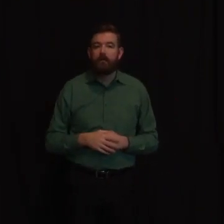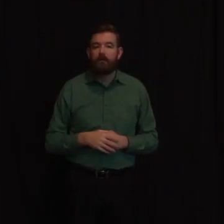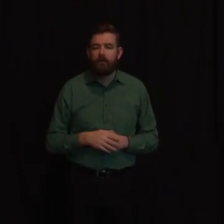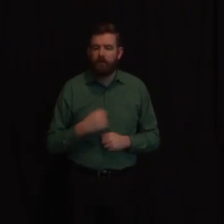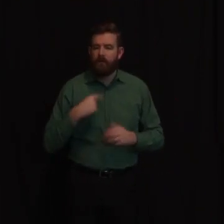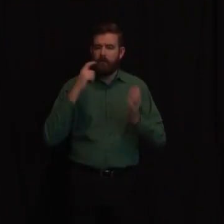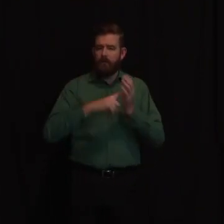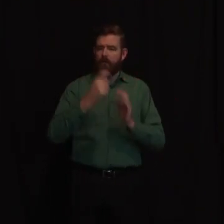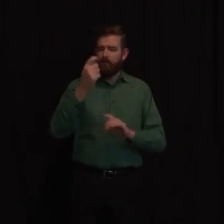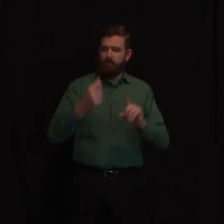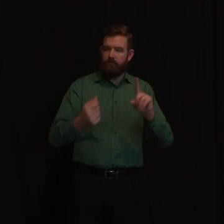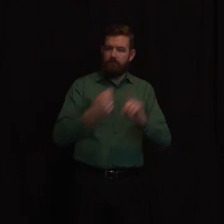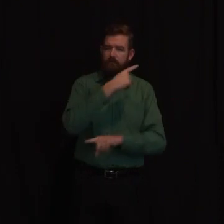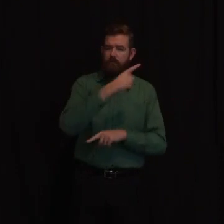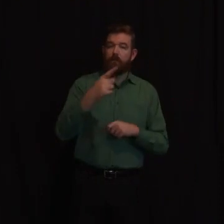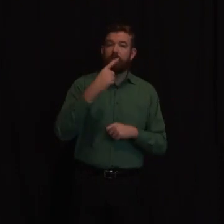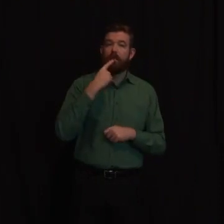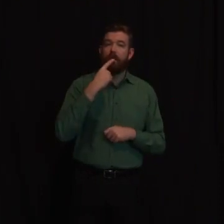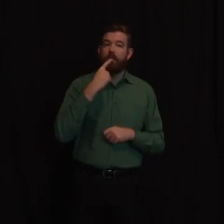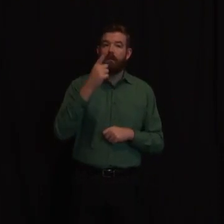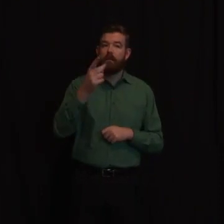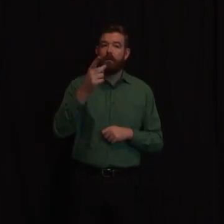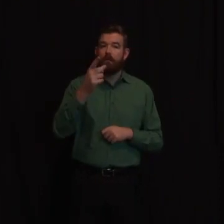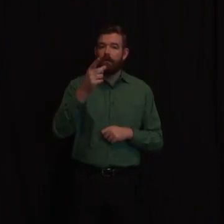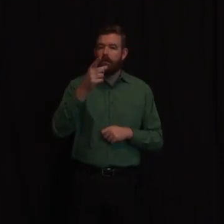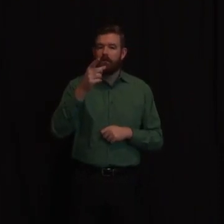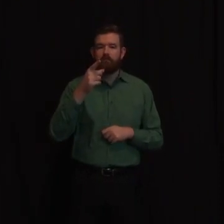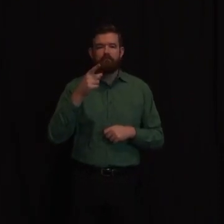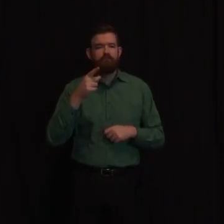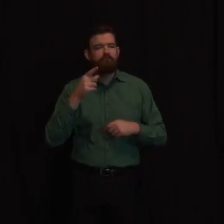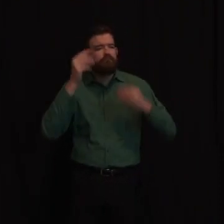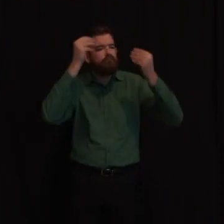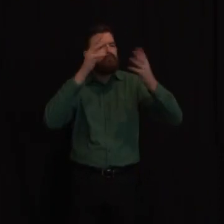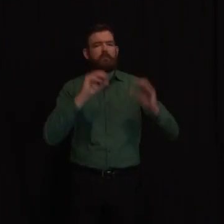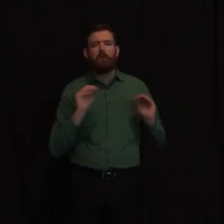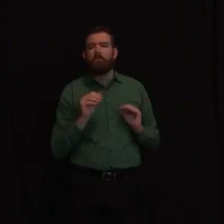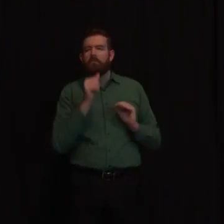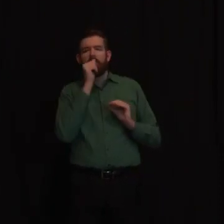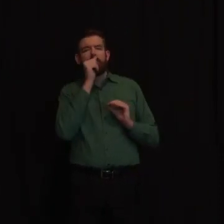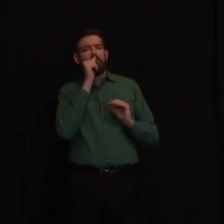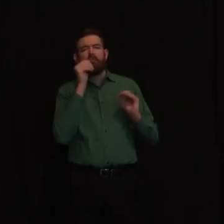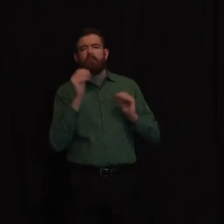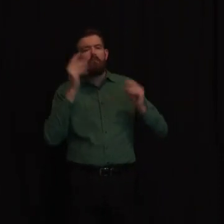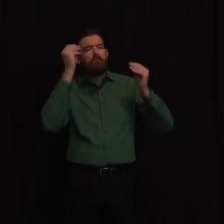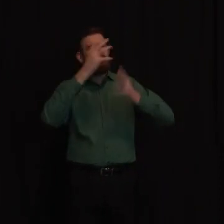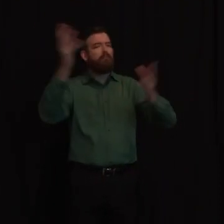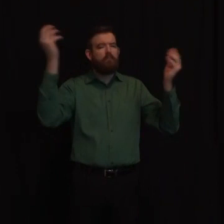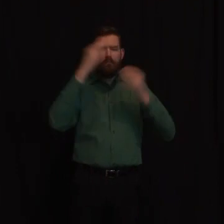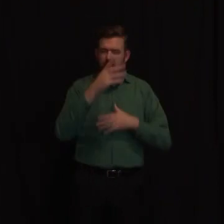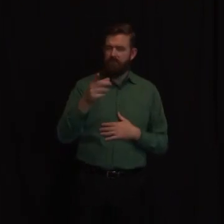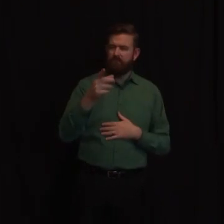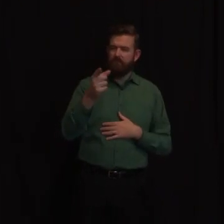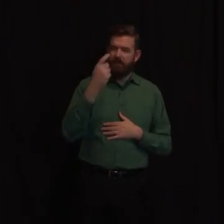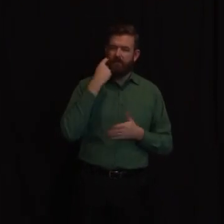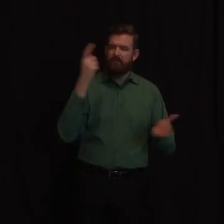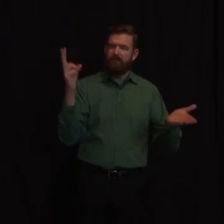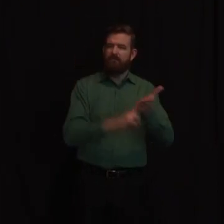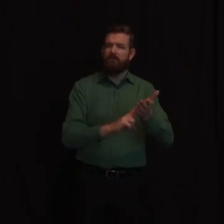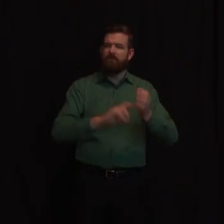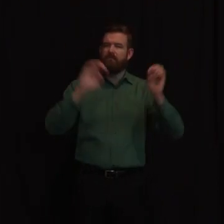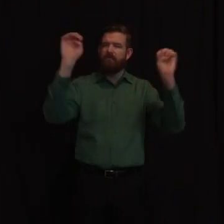your administration as hyper-transparent today, and you, of course, did sign an emergency bill to